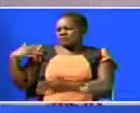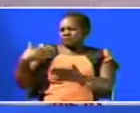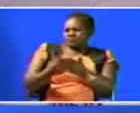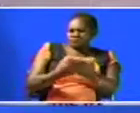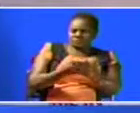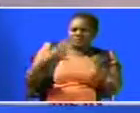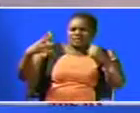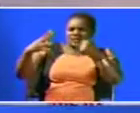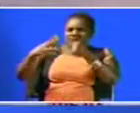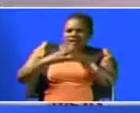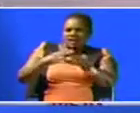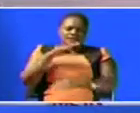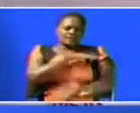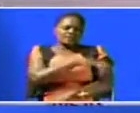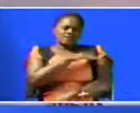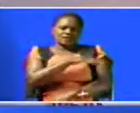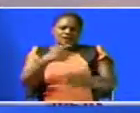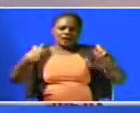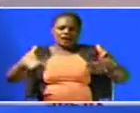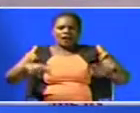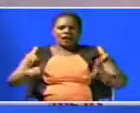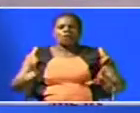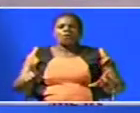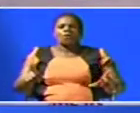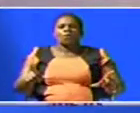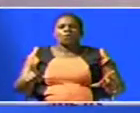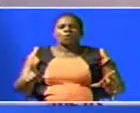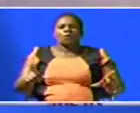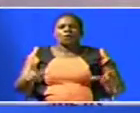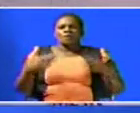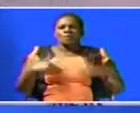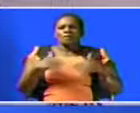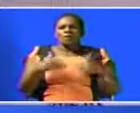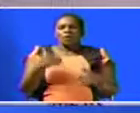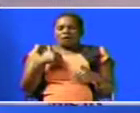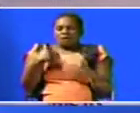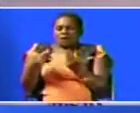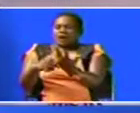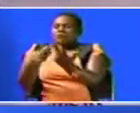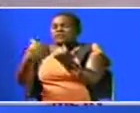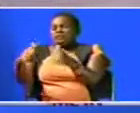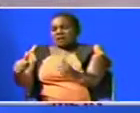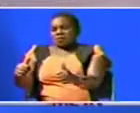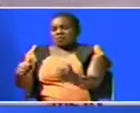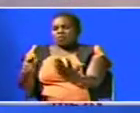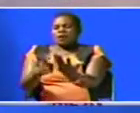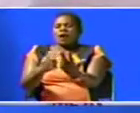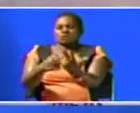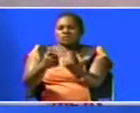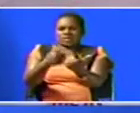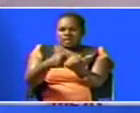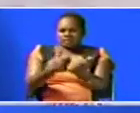9 p.m. in the evening. This is to allow for those that have not been enumerated the opportunity to